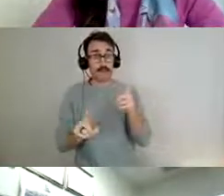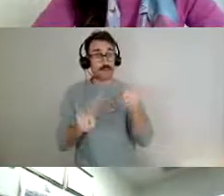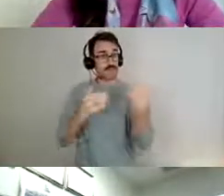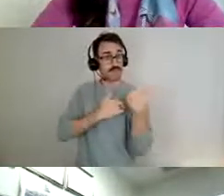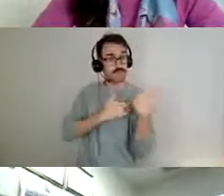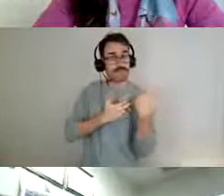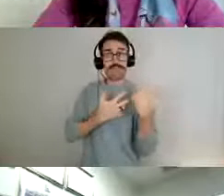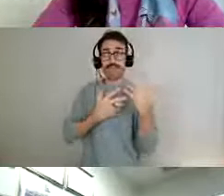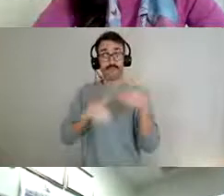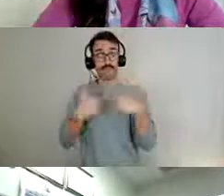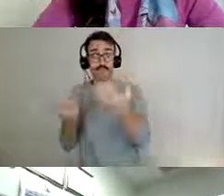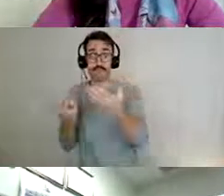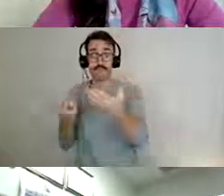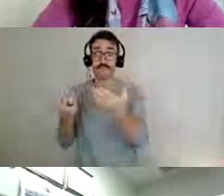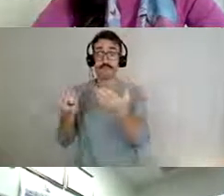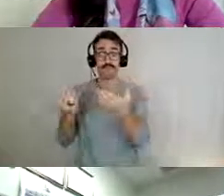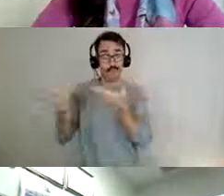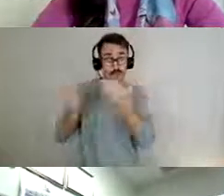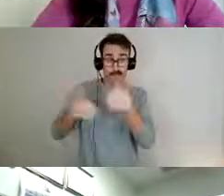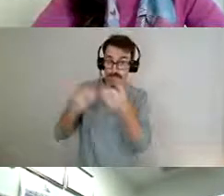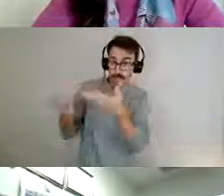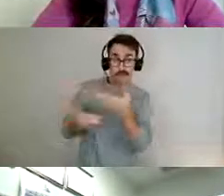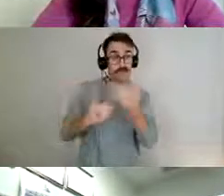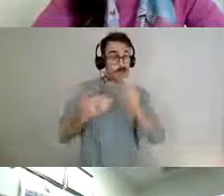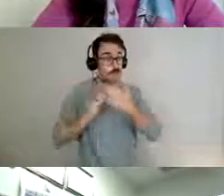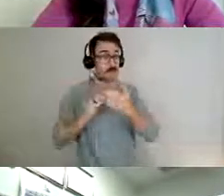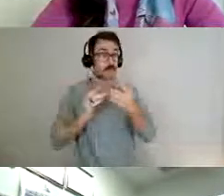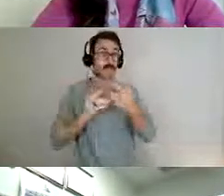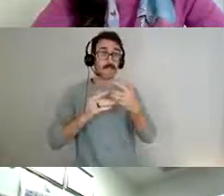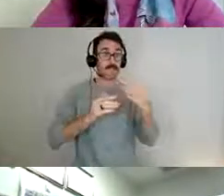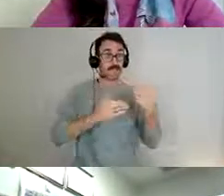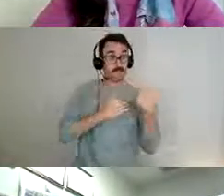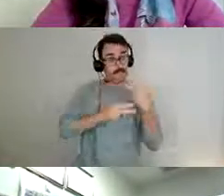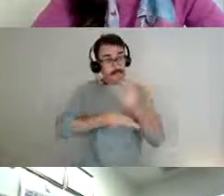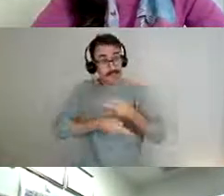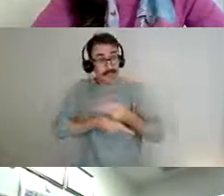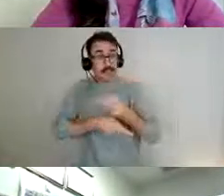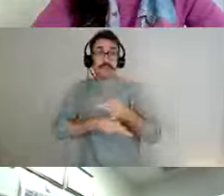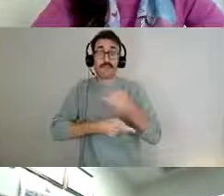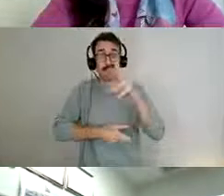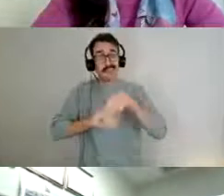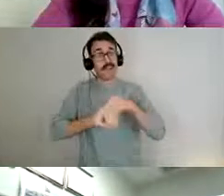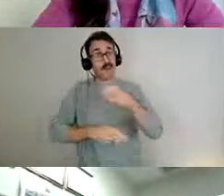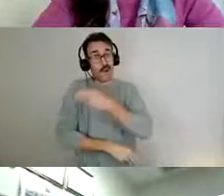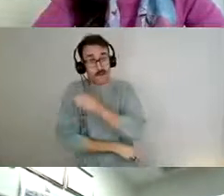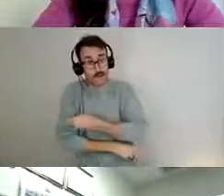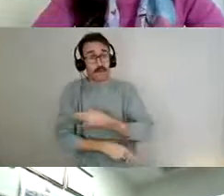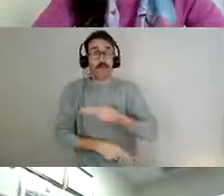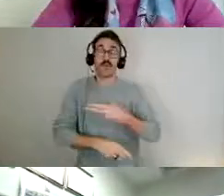provider in the community? Are you a service or care provider in the hospital or nursing home or retirement